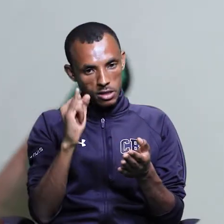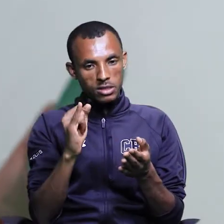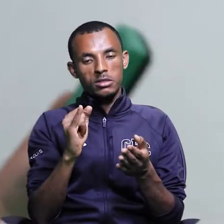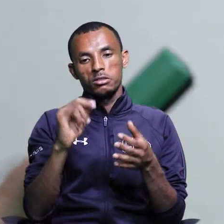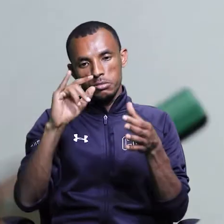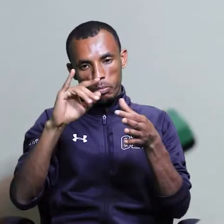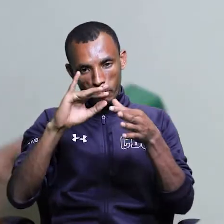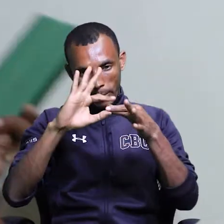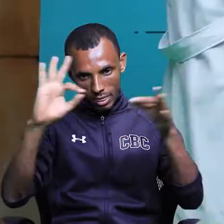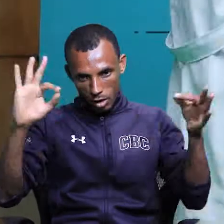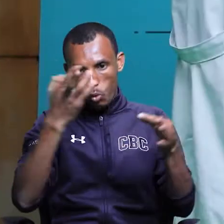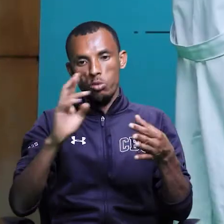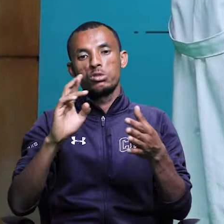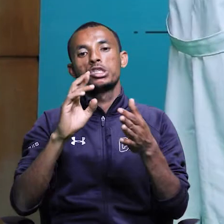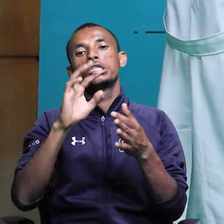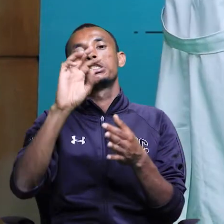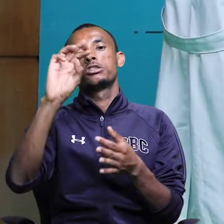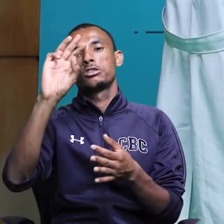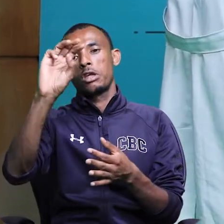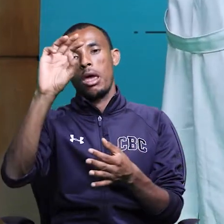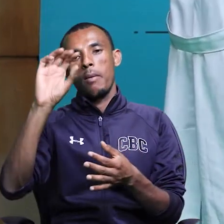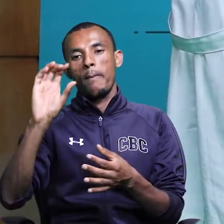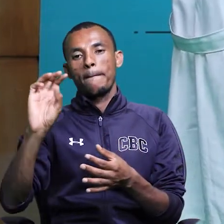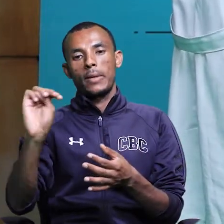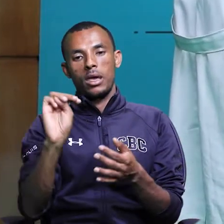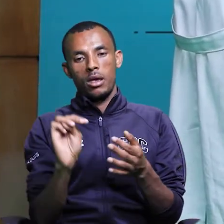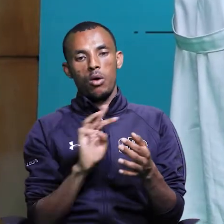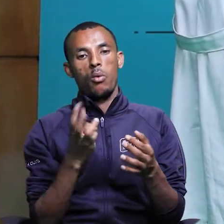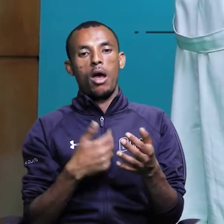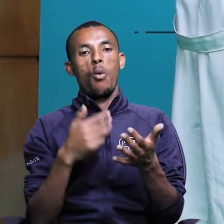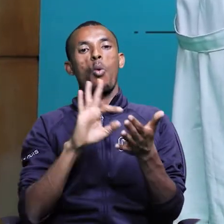of centimeters. So we have quantitative data.